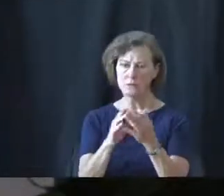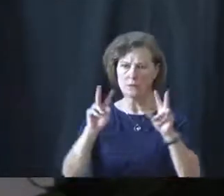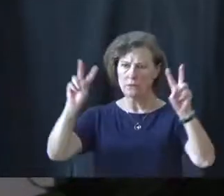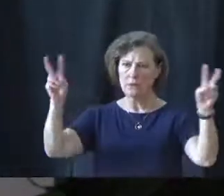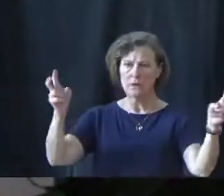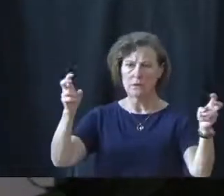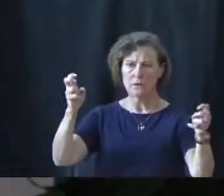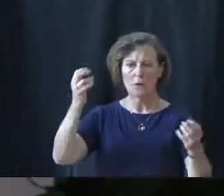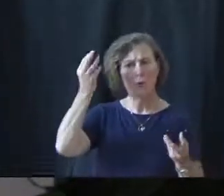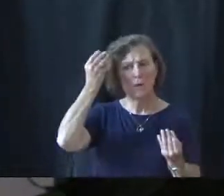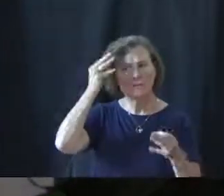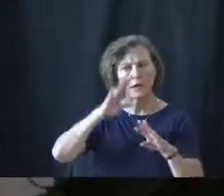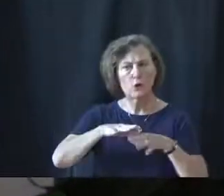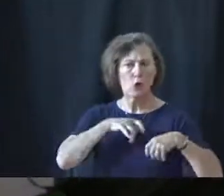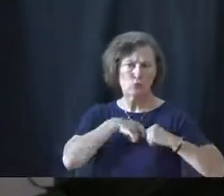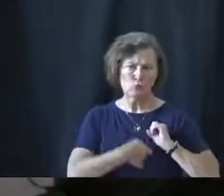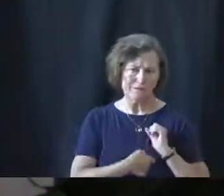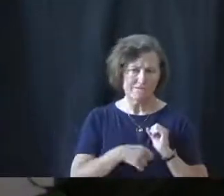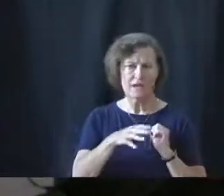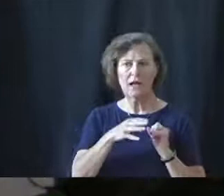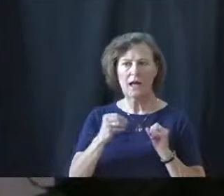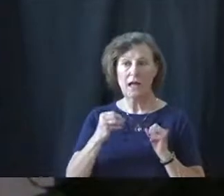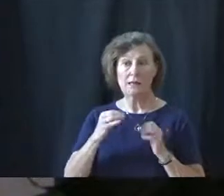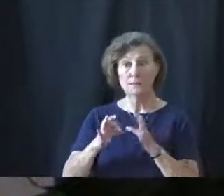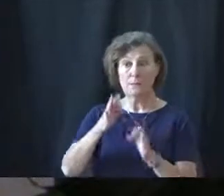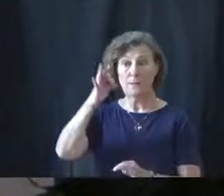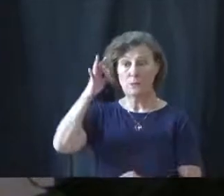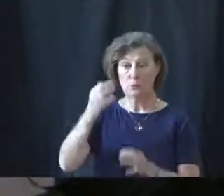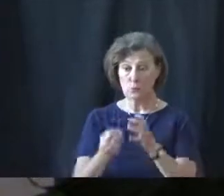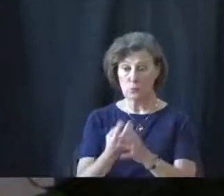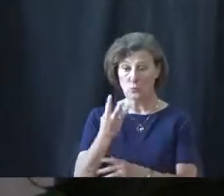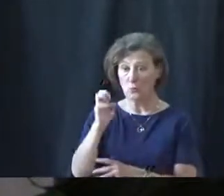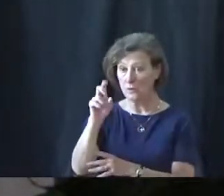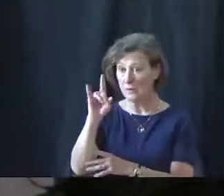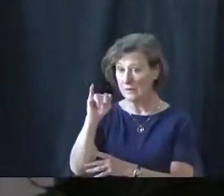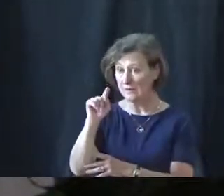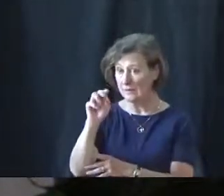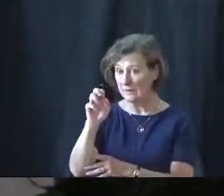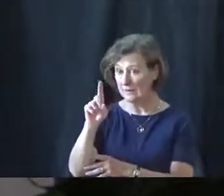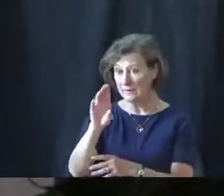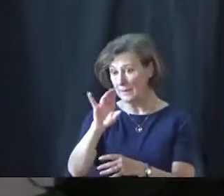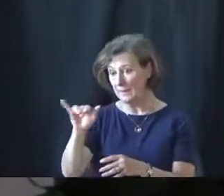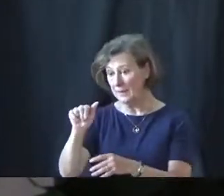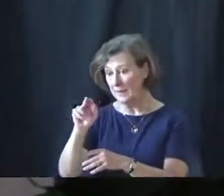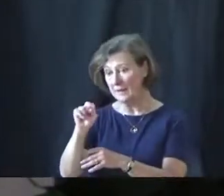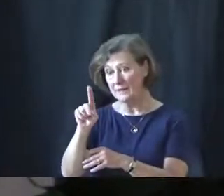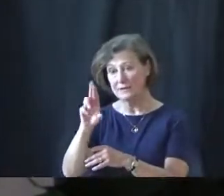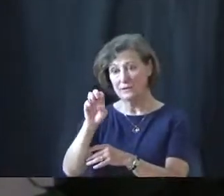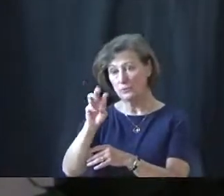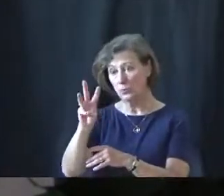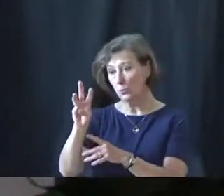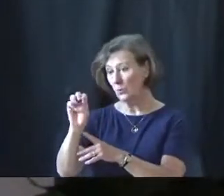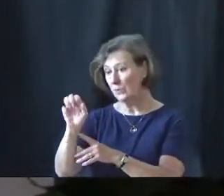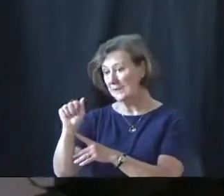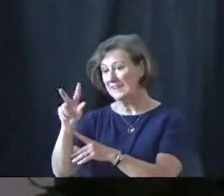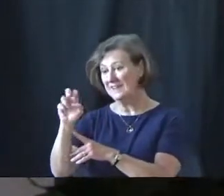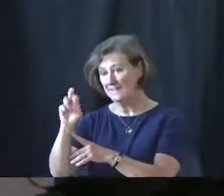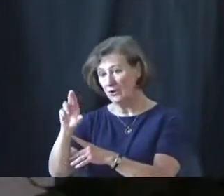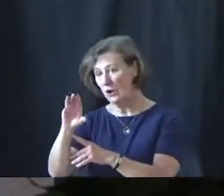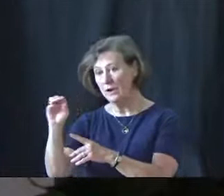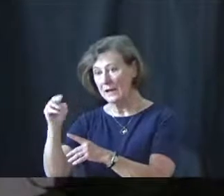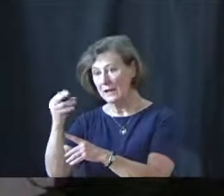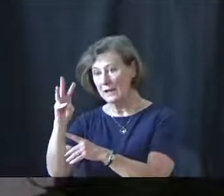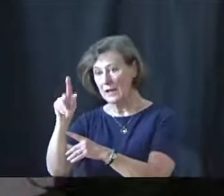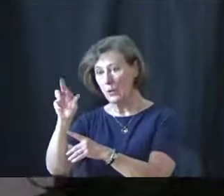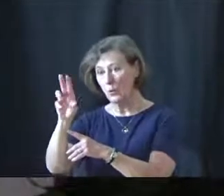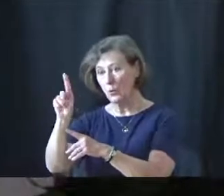Reflections on Grief and Spiritual Growth, edited by Andrew J. Weaver and Howard W. Stone. And